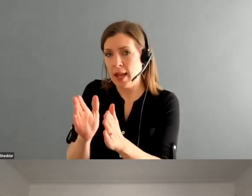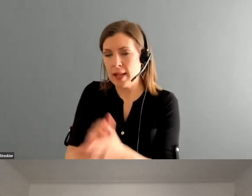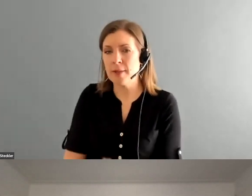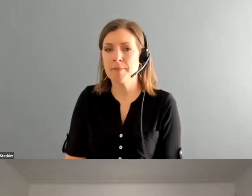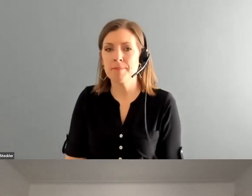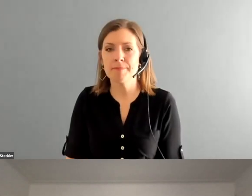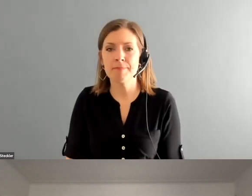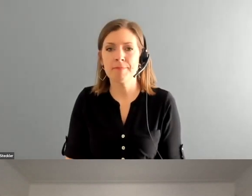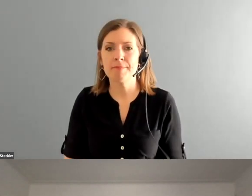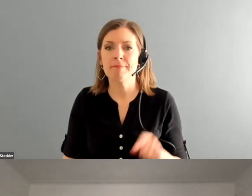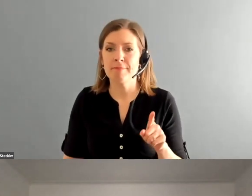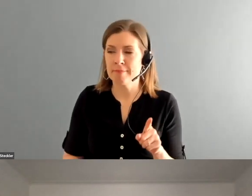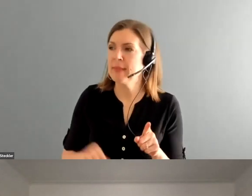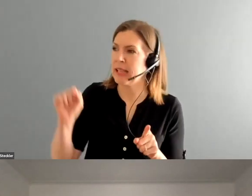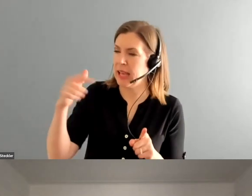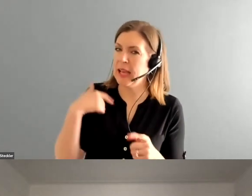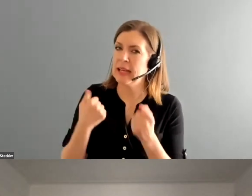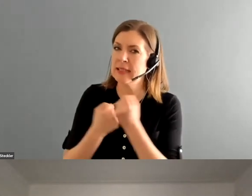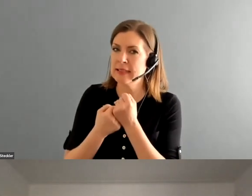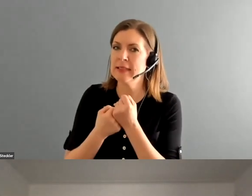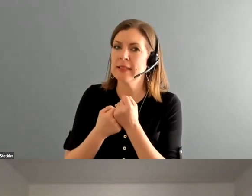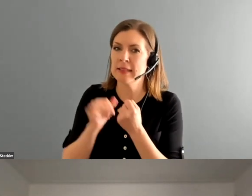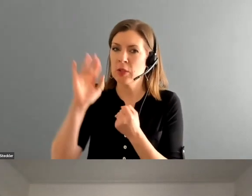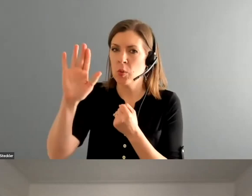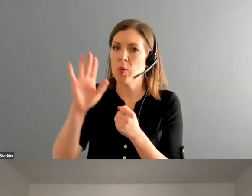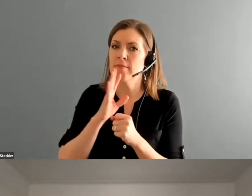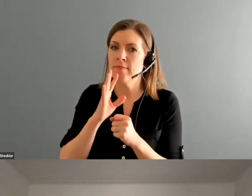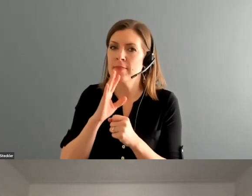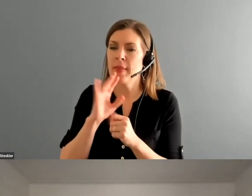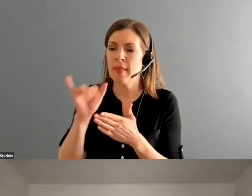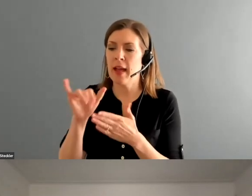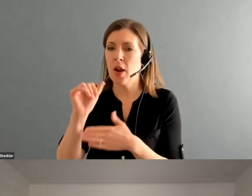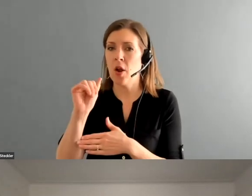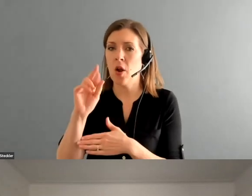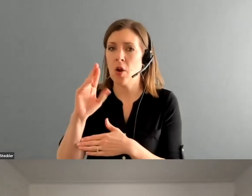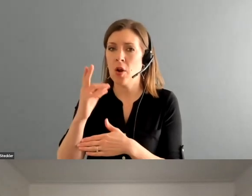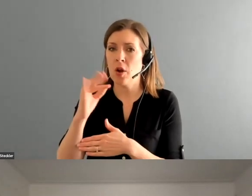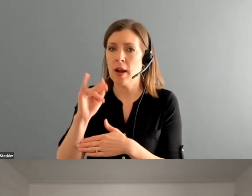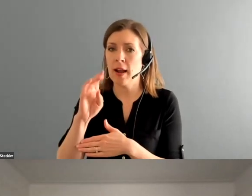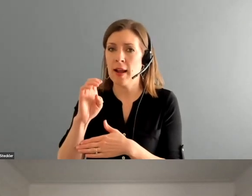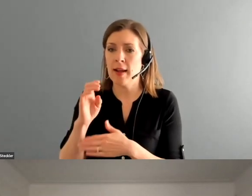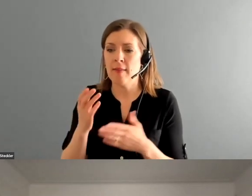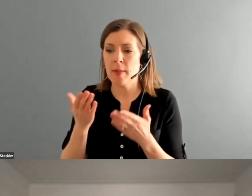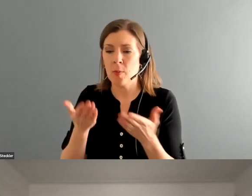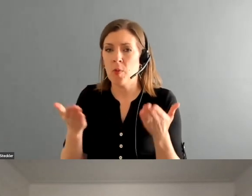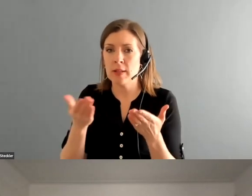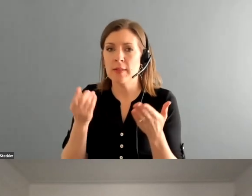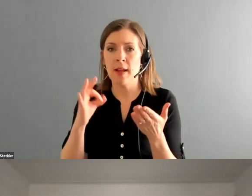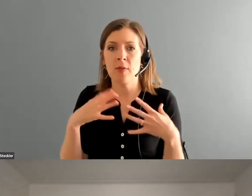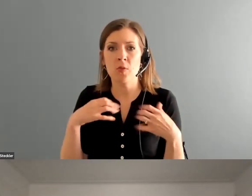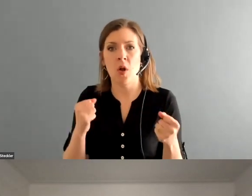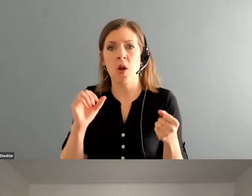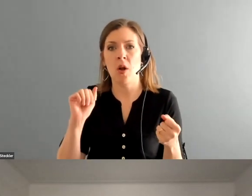I second your statement in that the archive, the presence of a strong